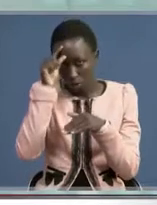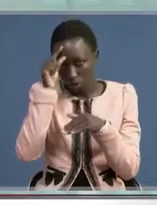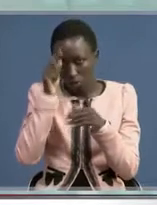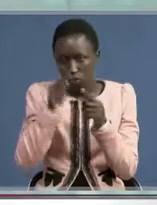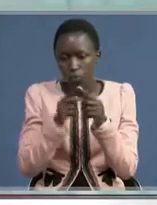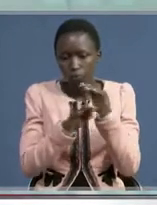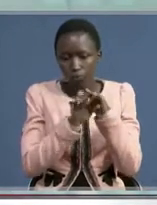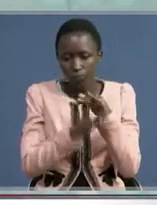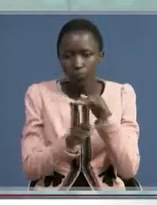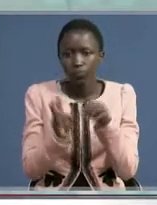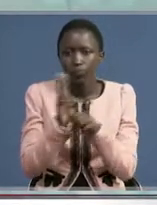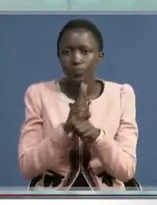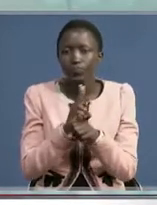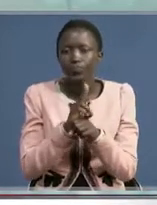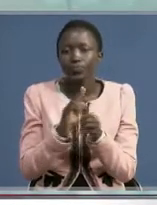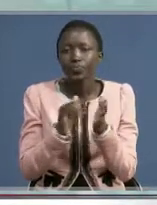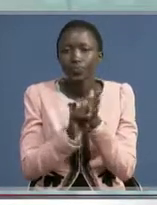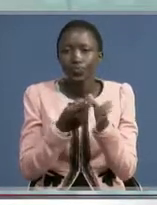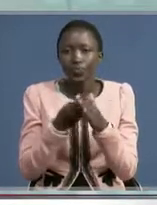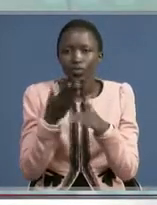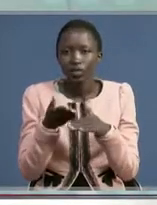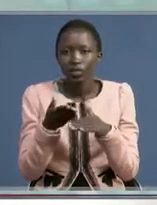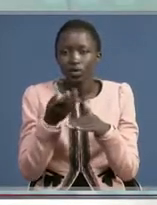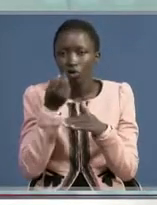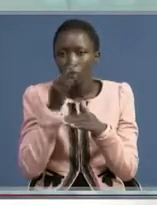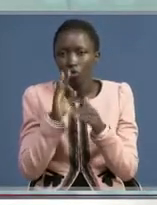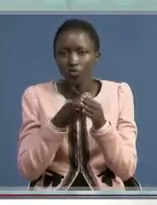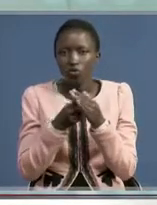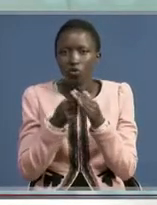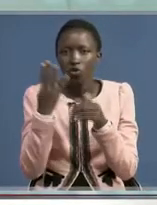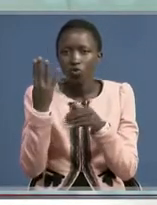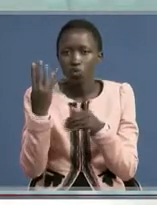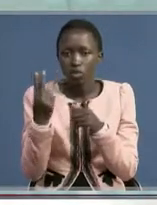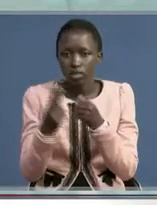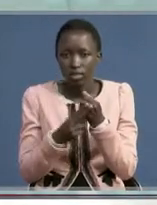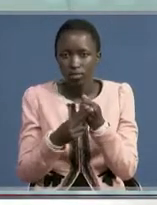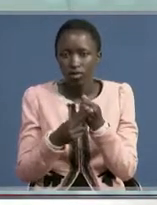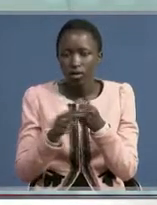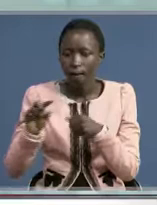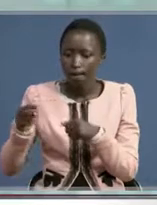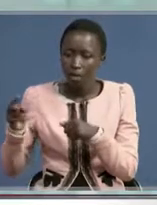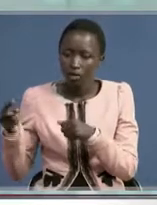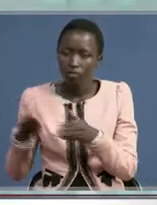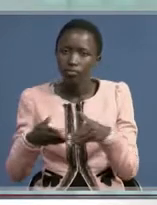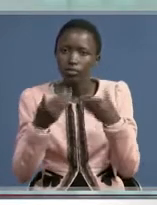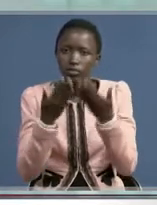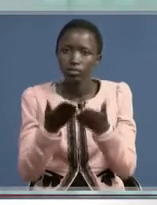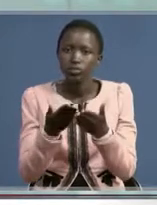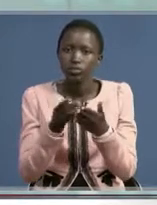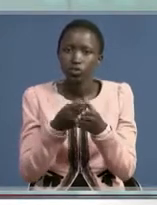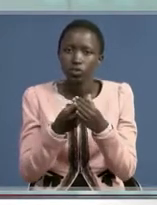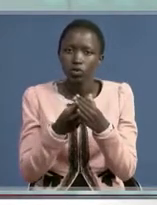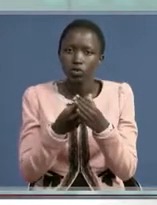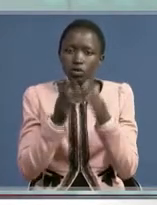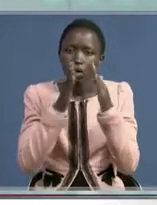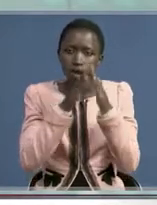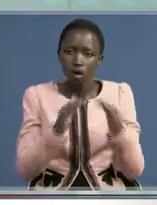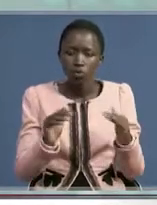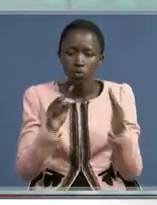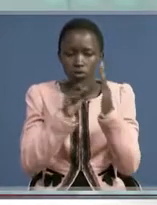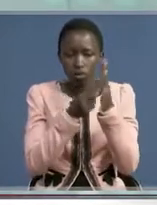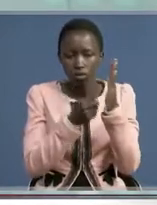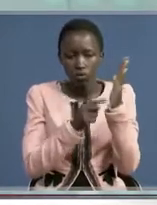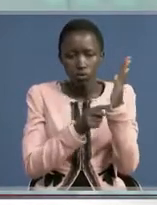cut its expending. The lion's share of the 47 billion shillings has been allocated to his affordable housing